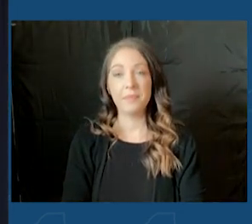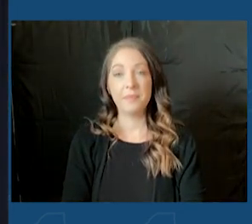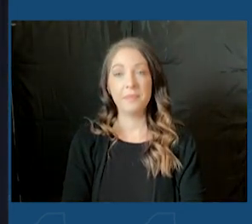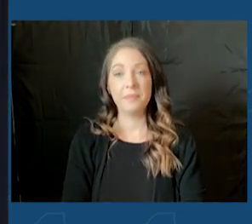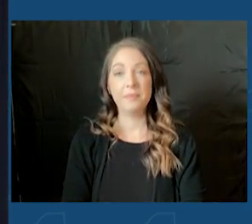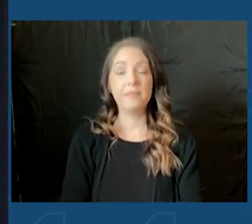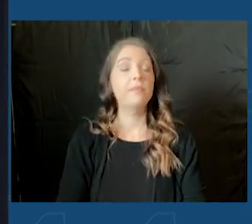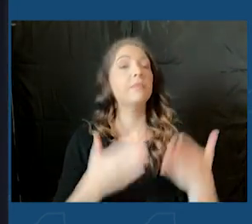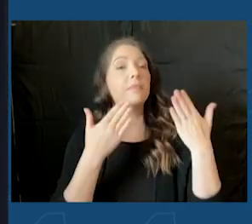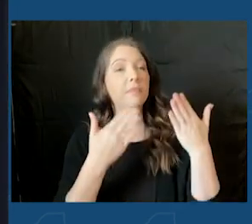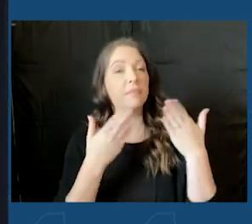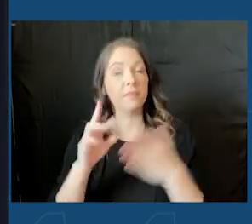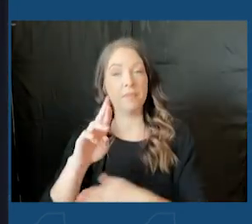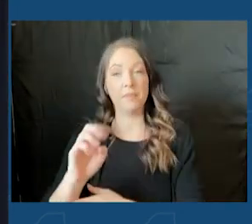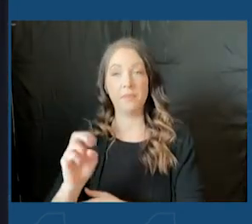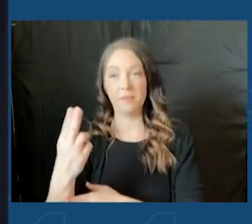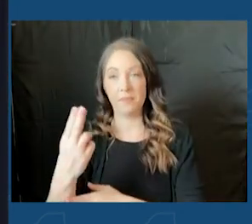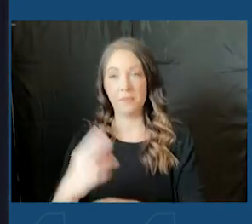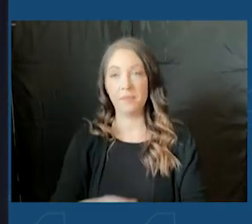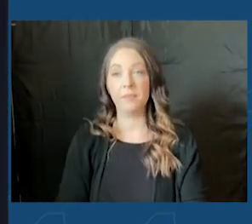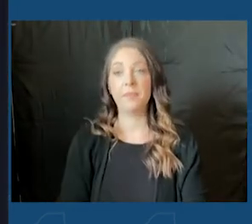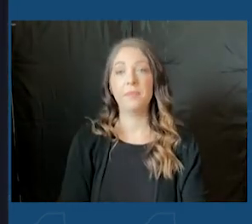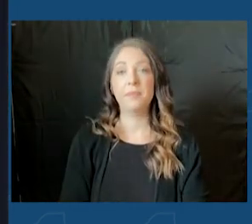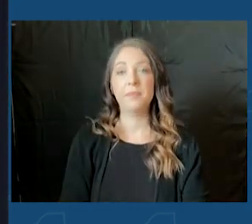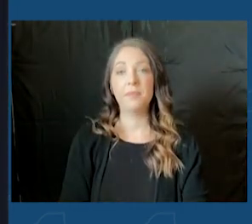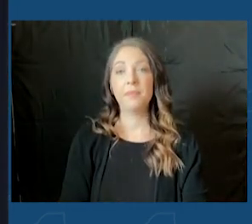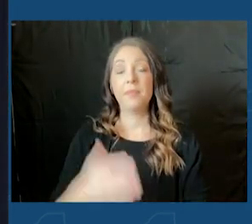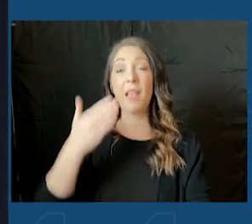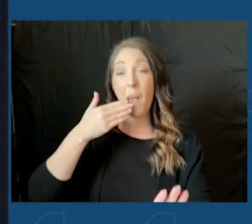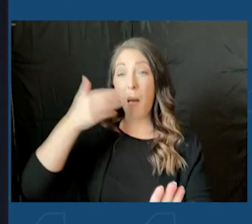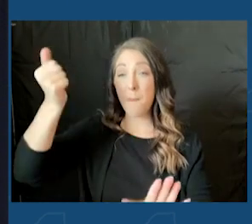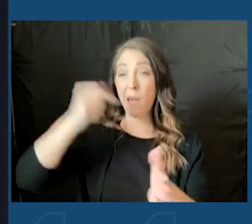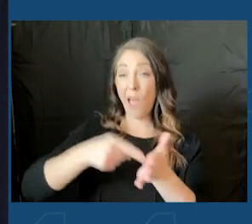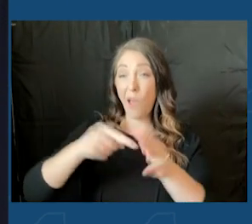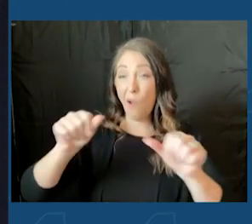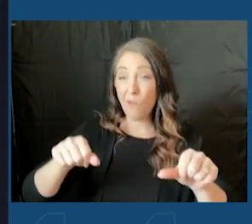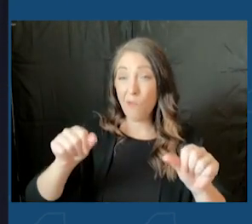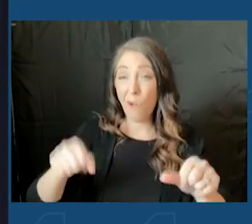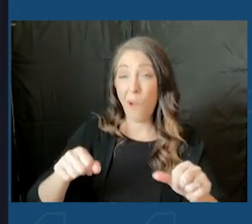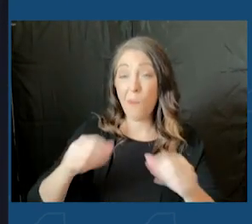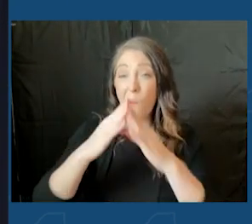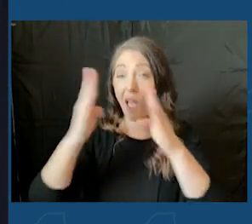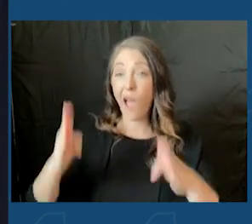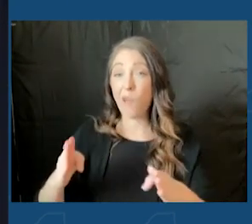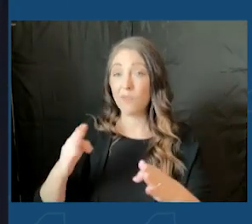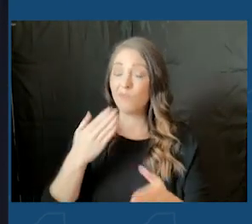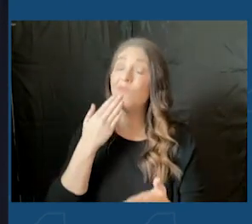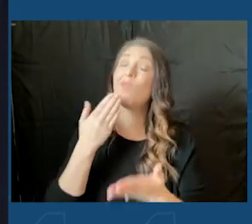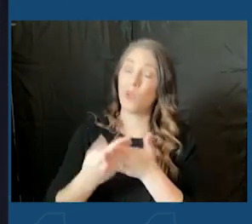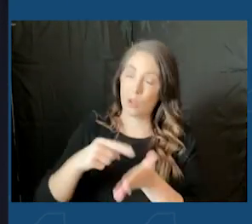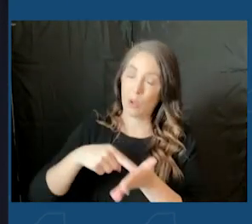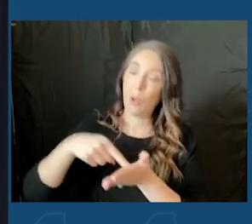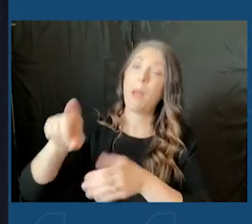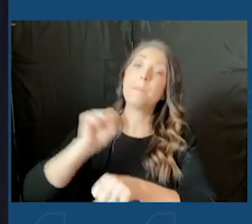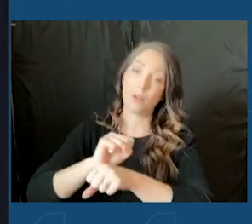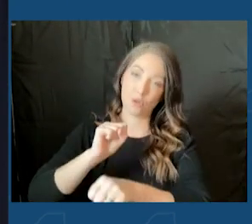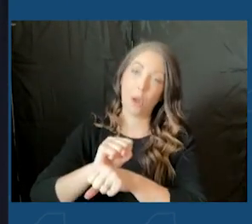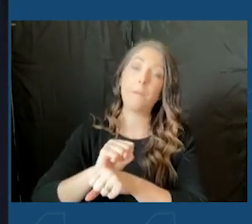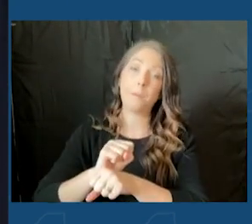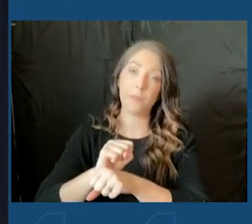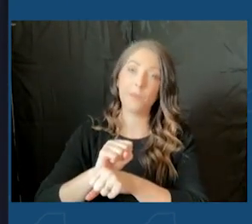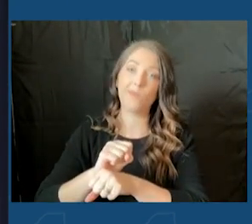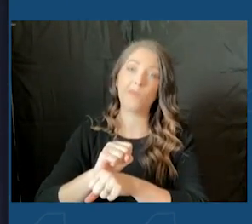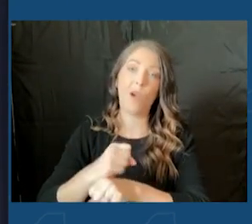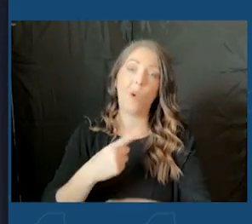Thank you, Rich. The best affordable housing program are good paying jobs, and I really